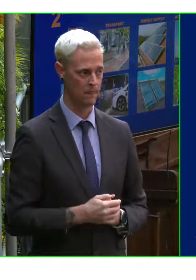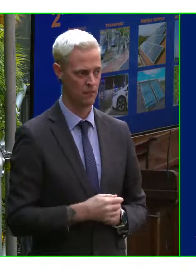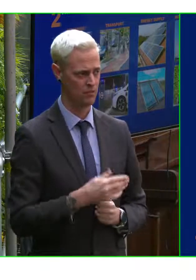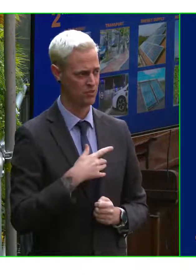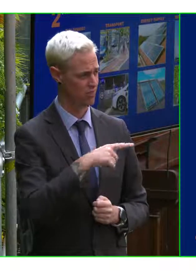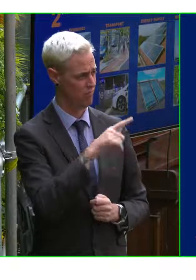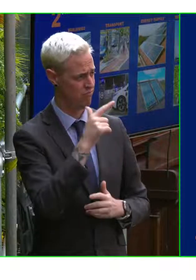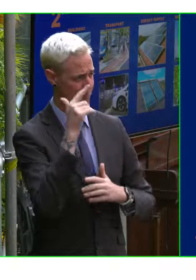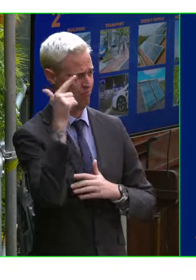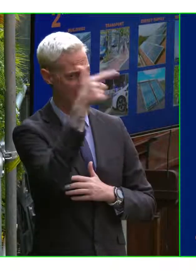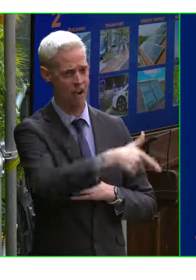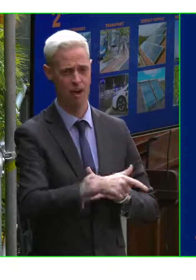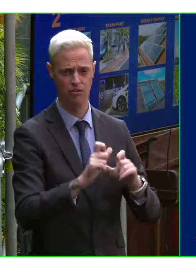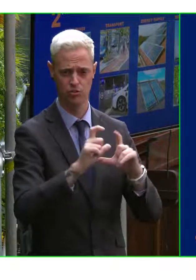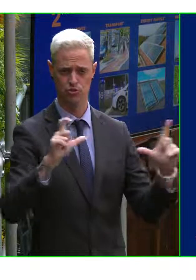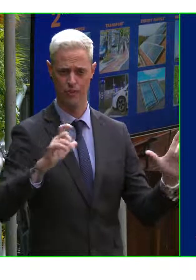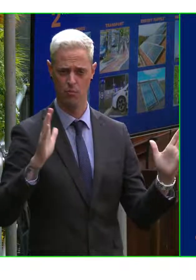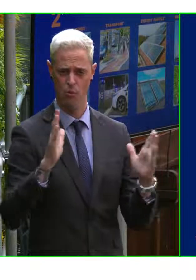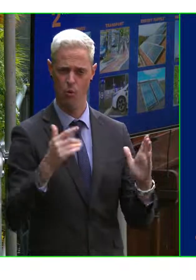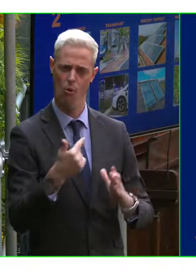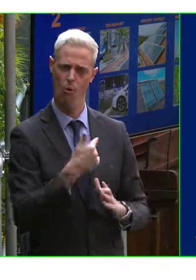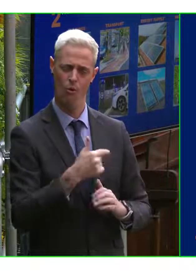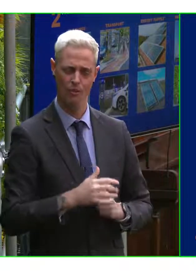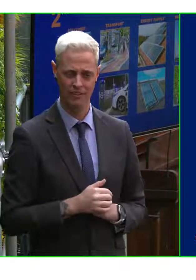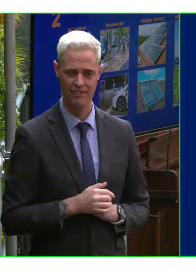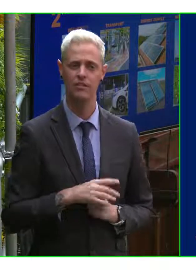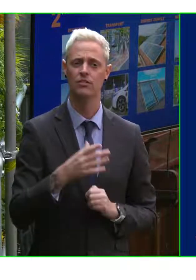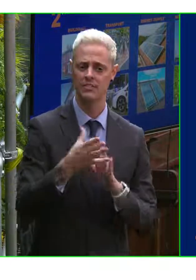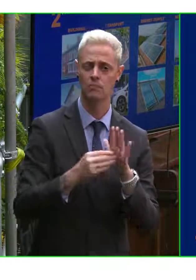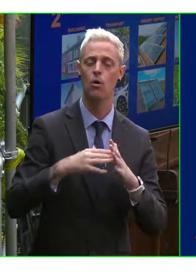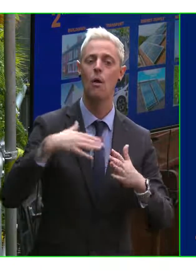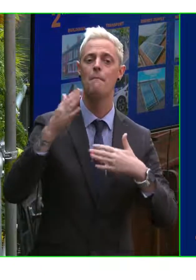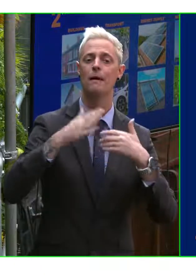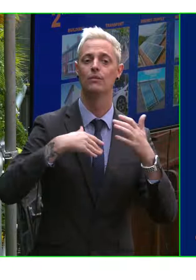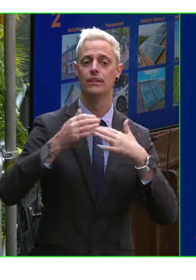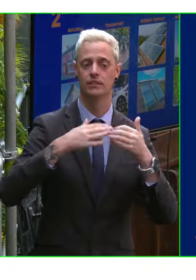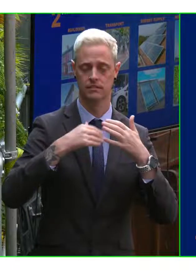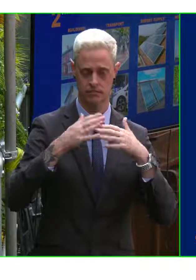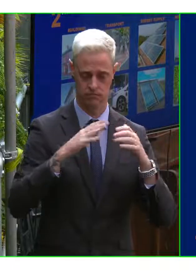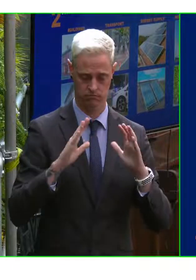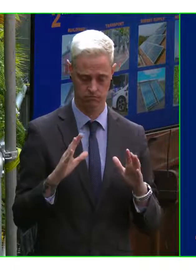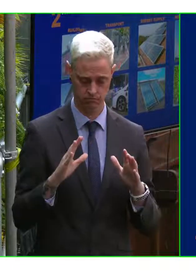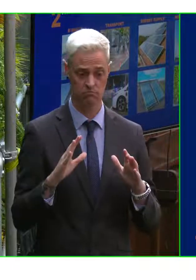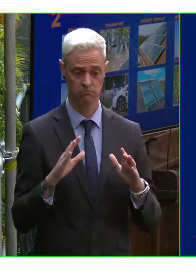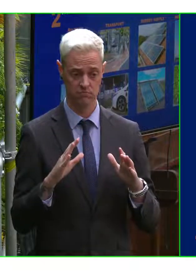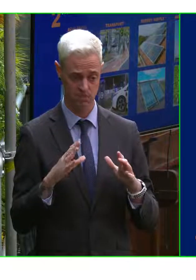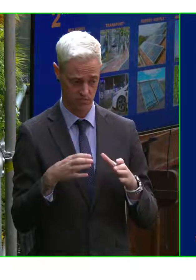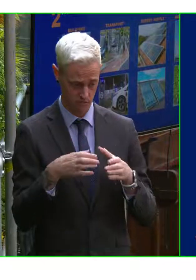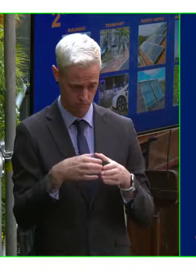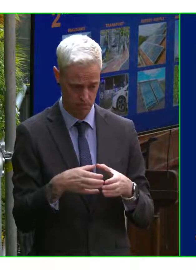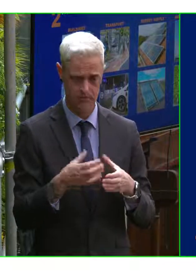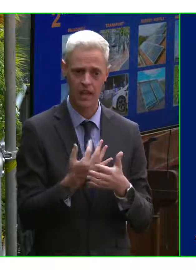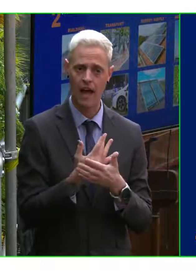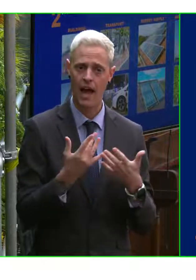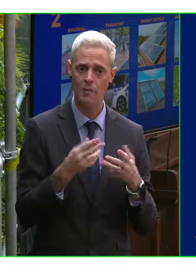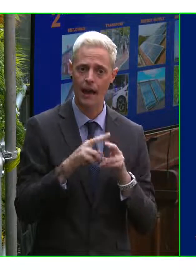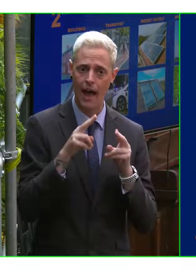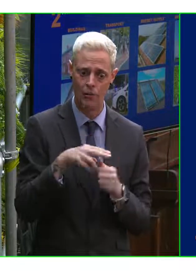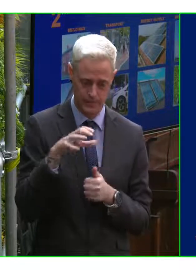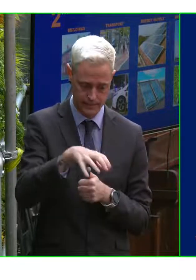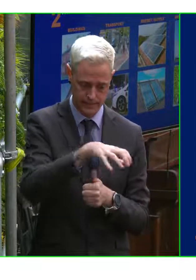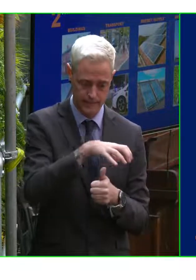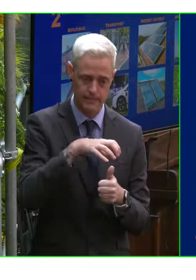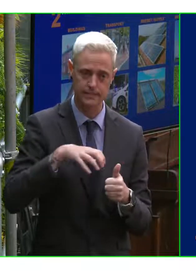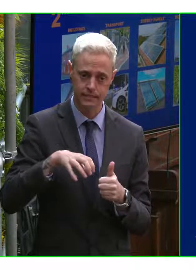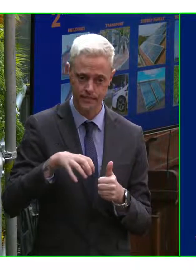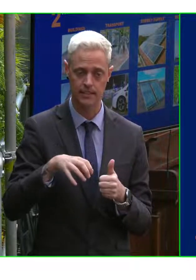from the back, but picking any one of these sectors, so take buildings, it will give a sort of tailored number of houses, how many houses in a certain region